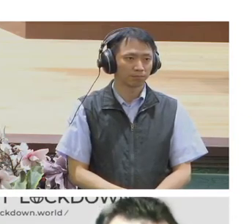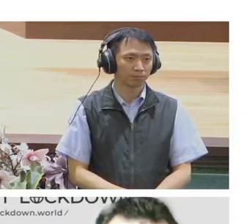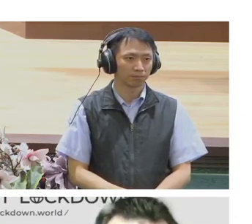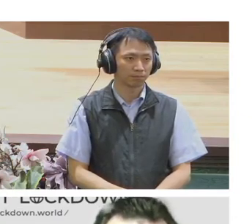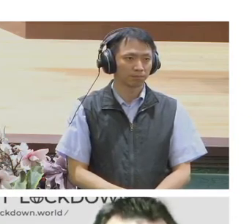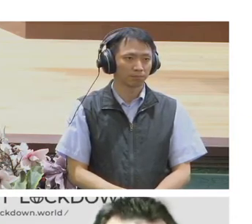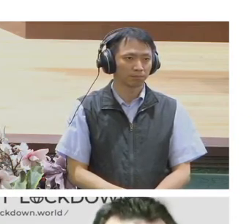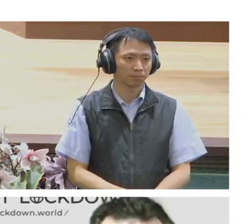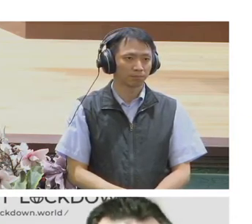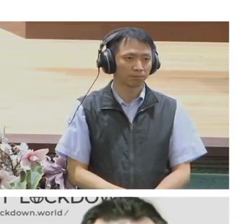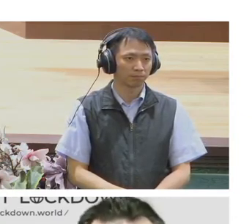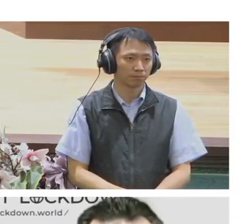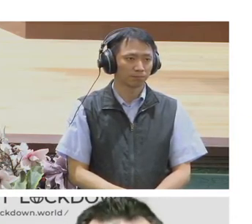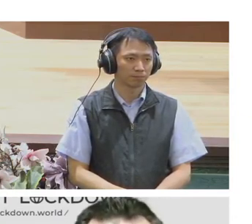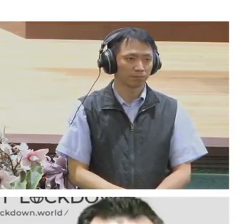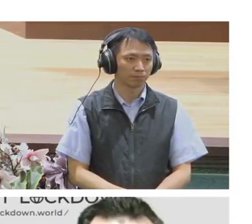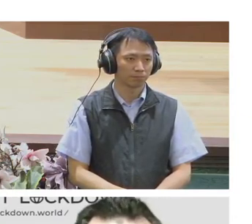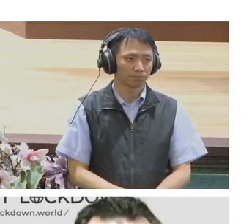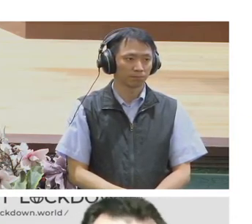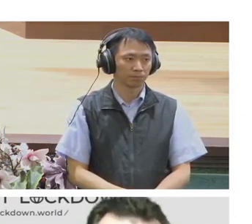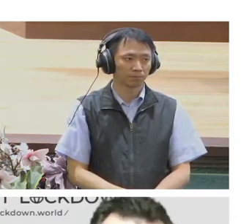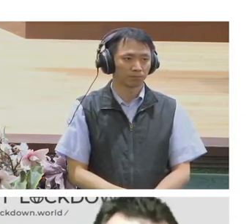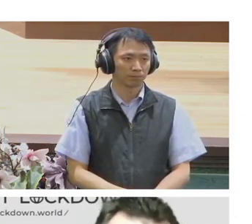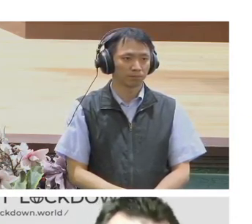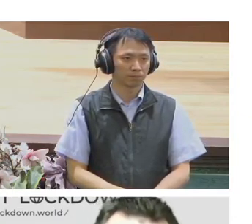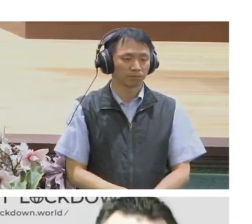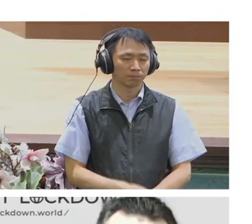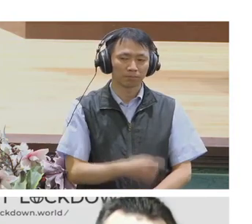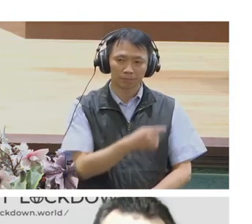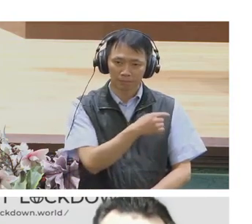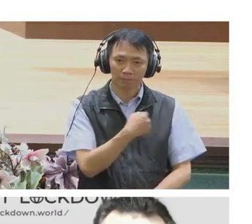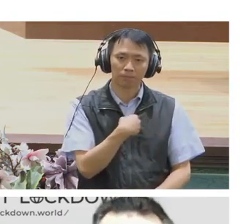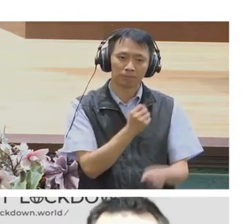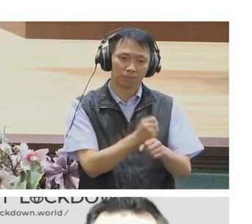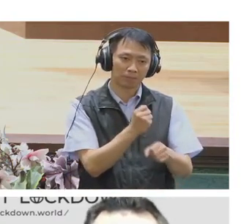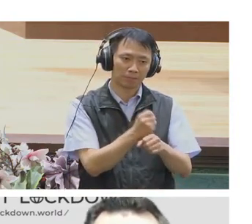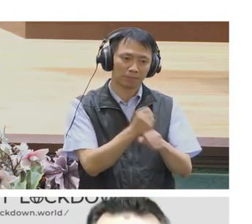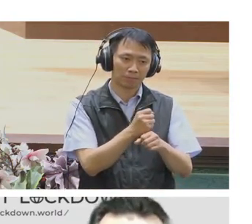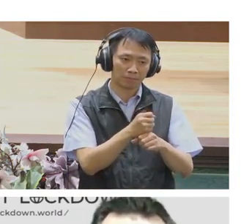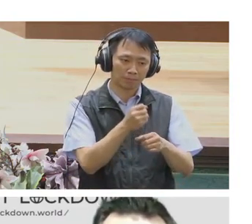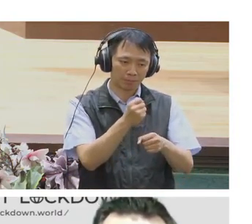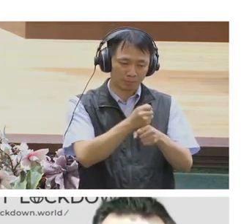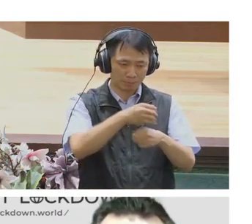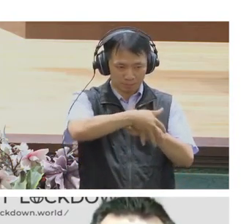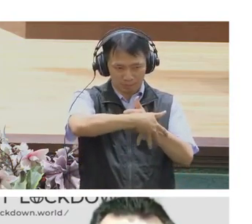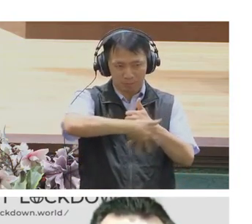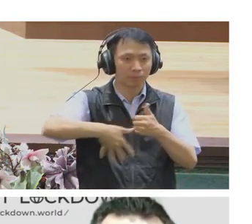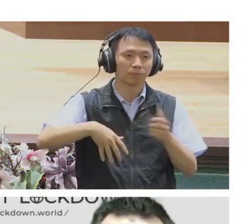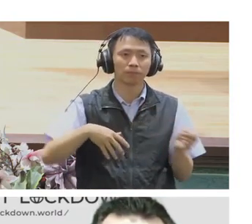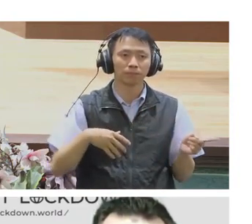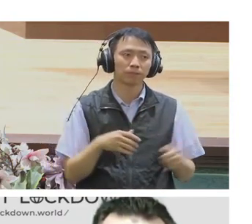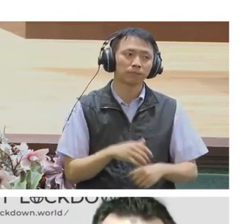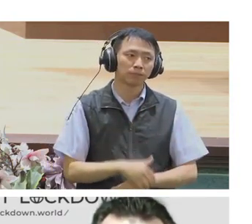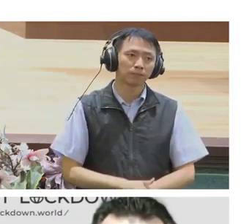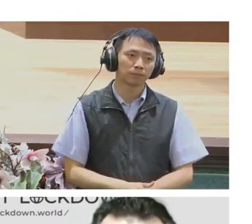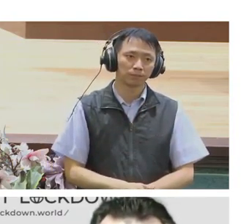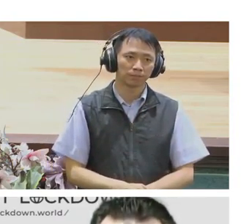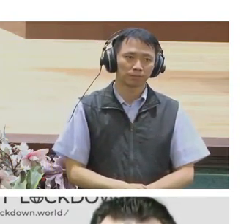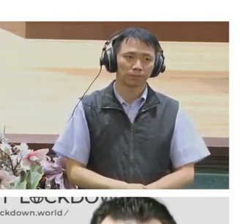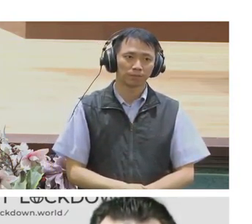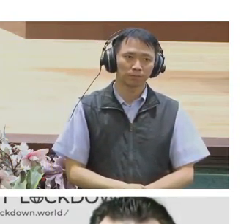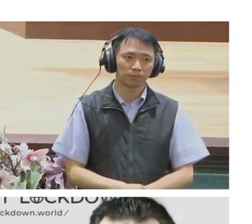this is the operational framework, but it might be a little bit tiny to see. So instead, I will explain